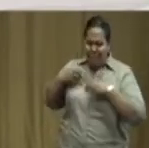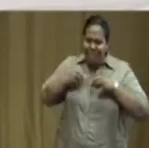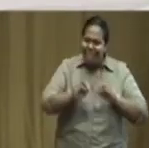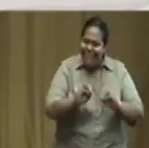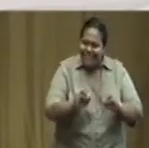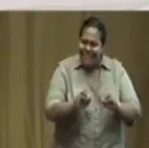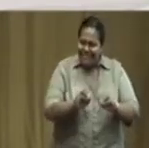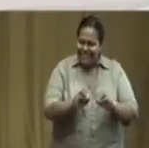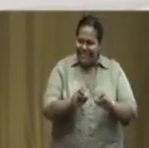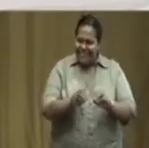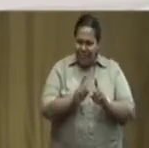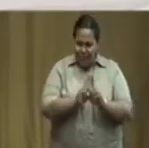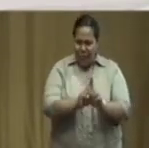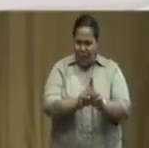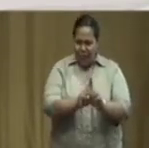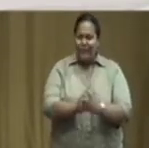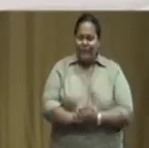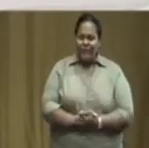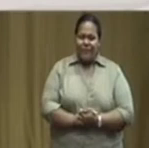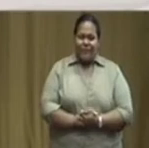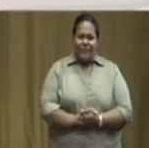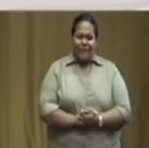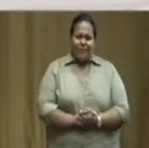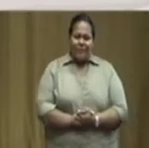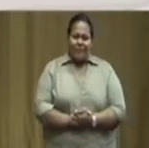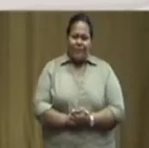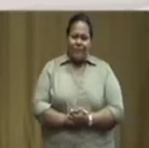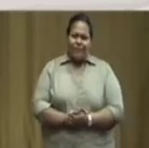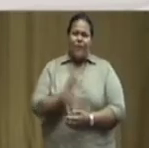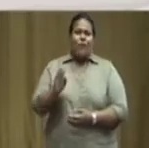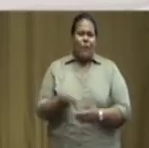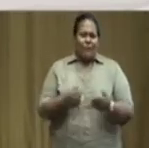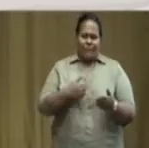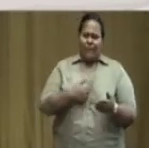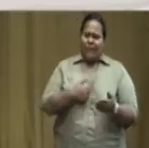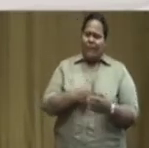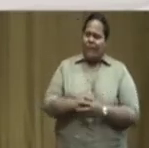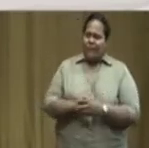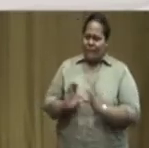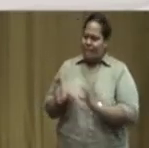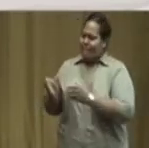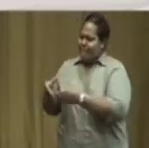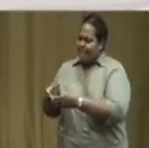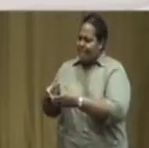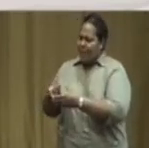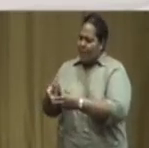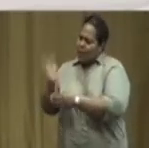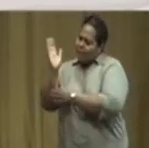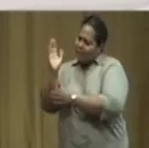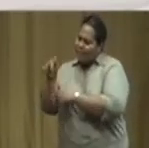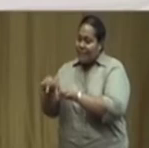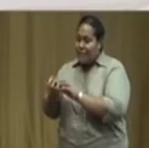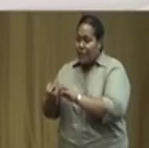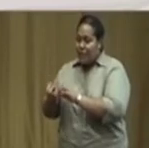was taught in a seminar system where we as students would attend lectures and then have small seminars of 6 to 10 students where we would